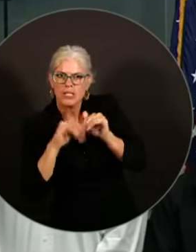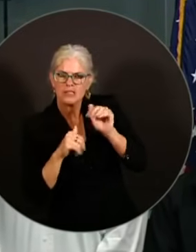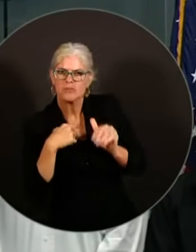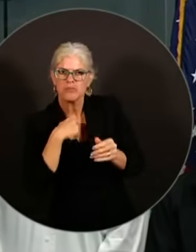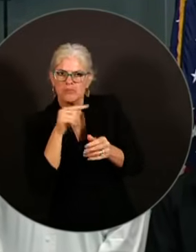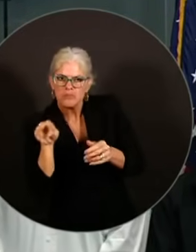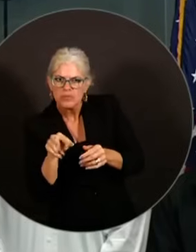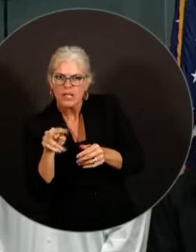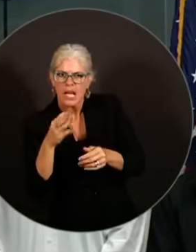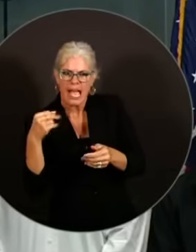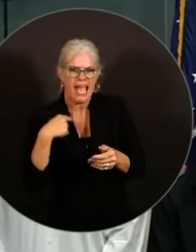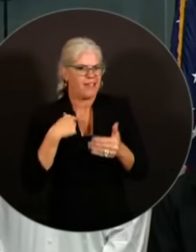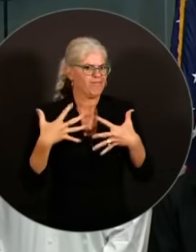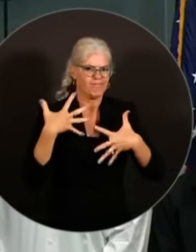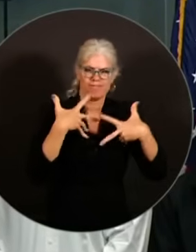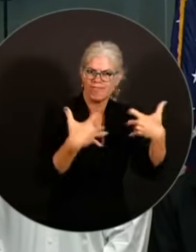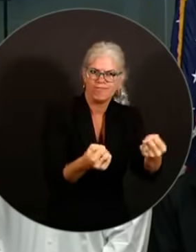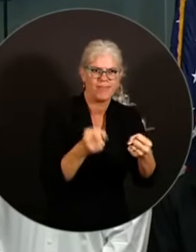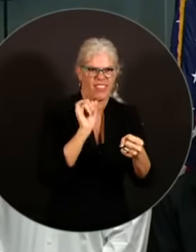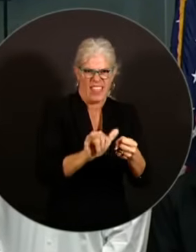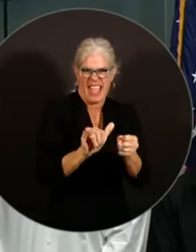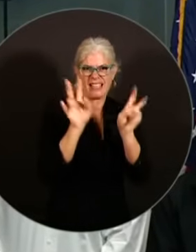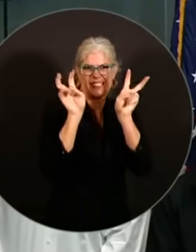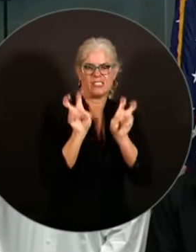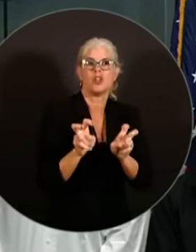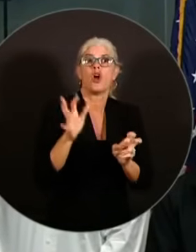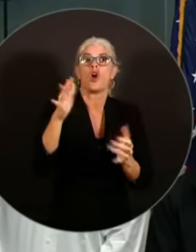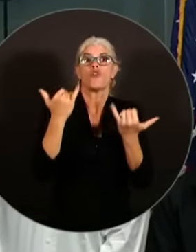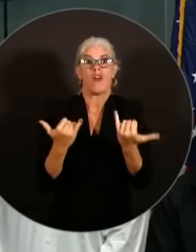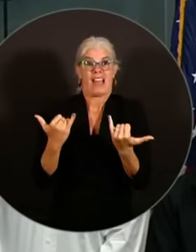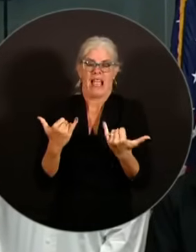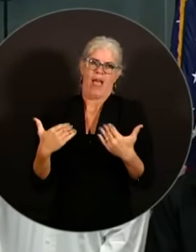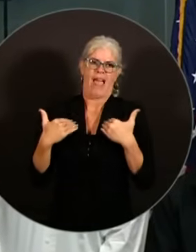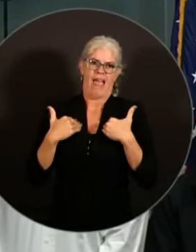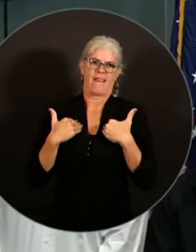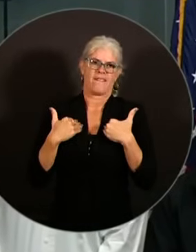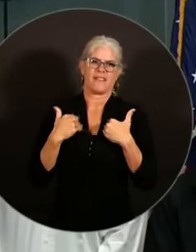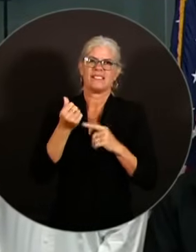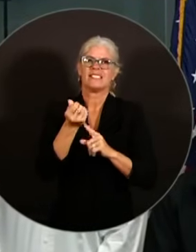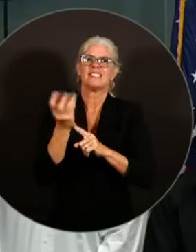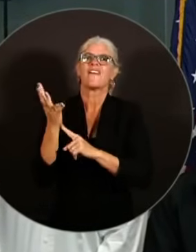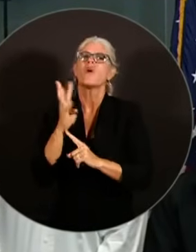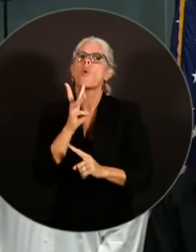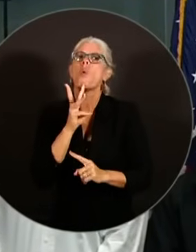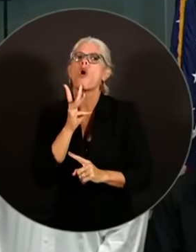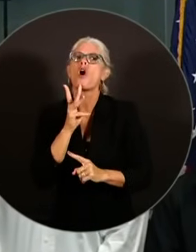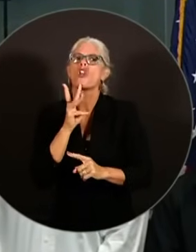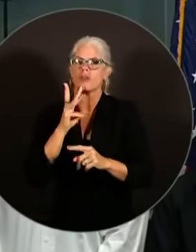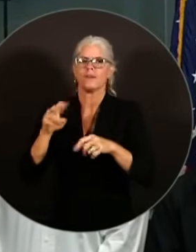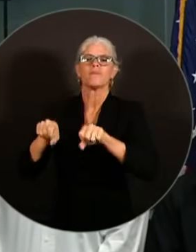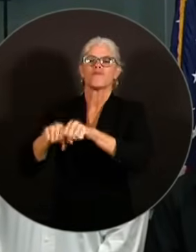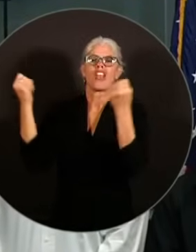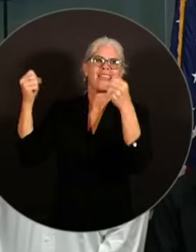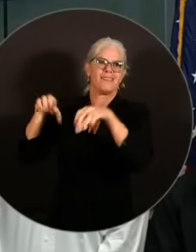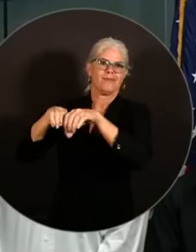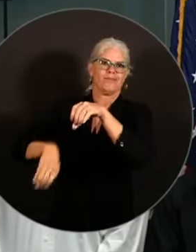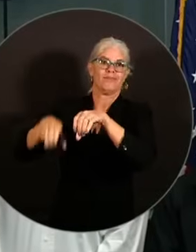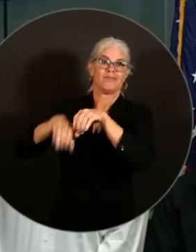here and started working the issue. Right now, there are several water main breaks throughout Pinellas